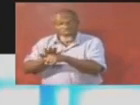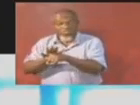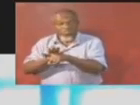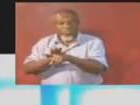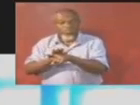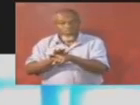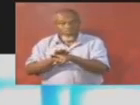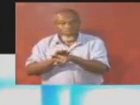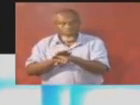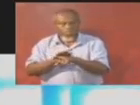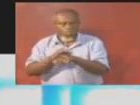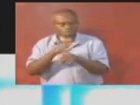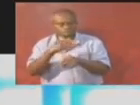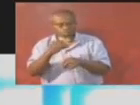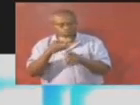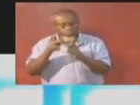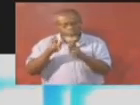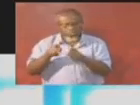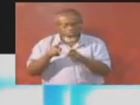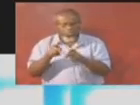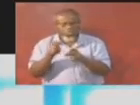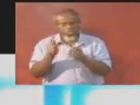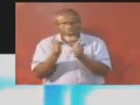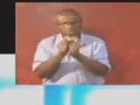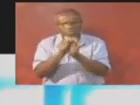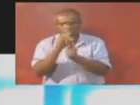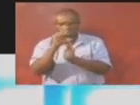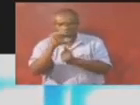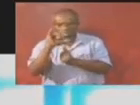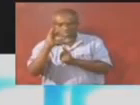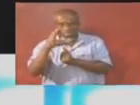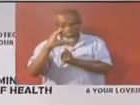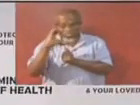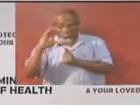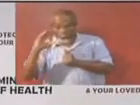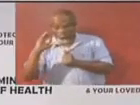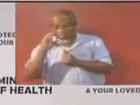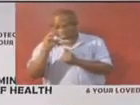long COVID, COVID tools, MIS-C, and those sort of things? Thanks.